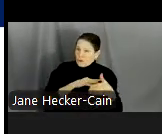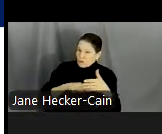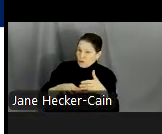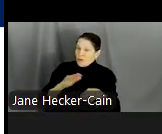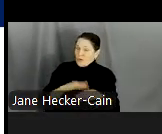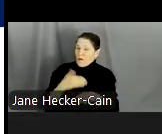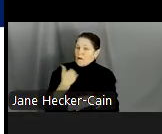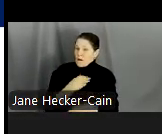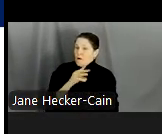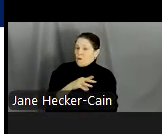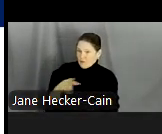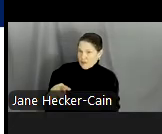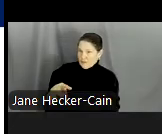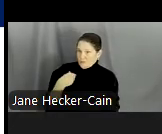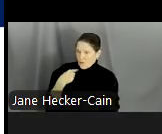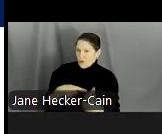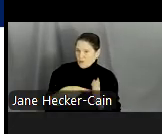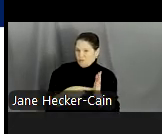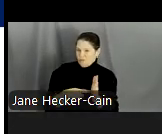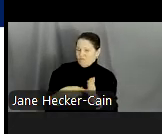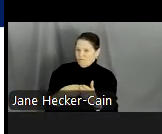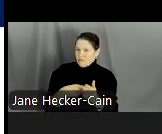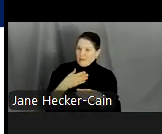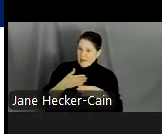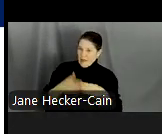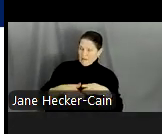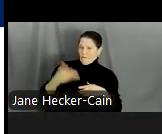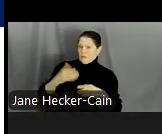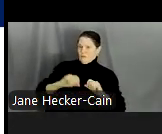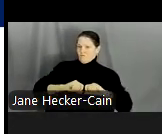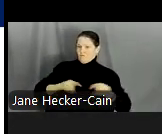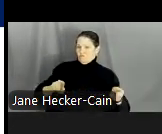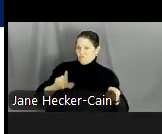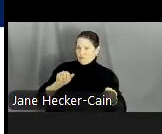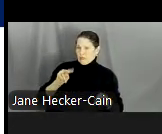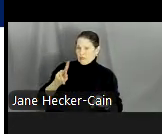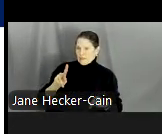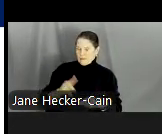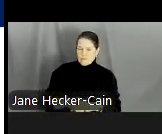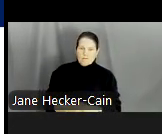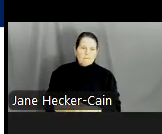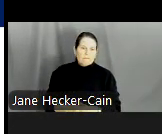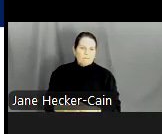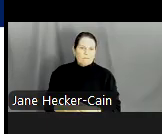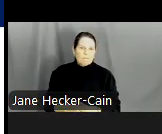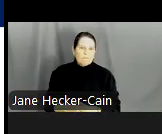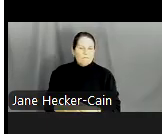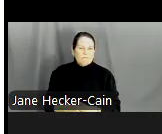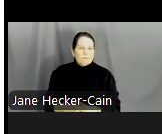will share that information at the end. Next slide. Thanks, McCain.